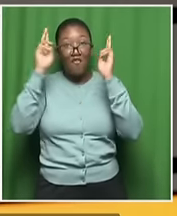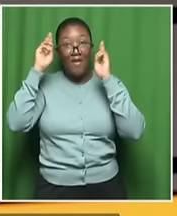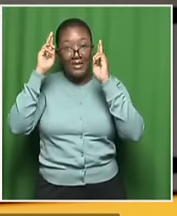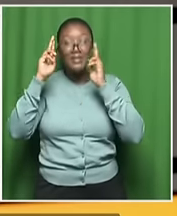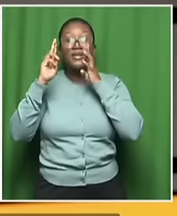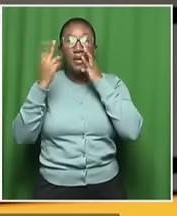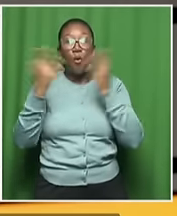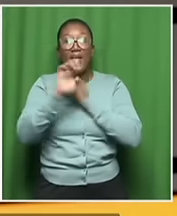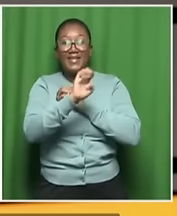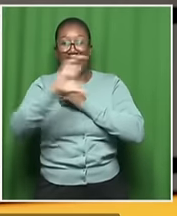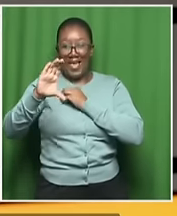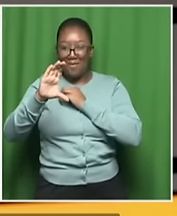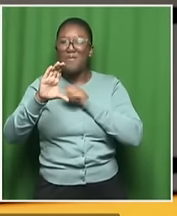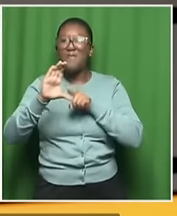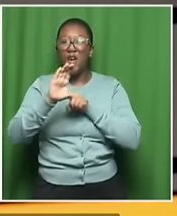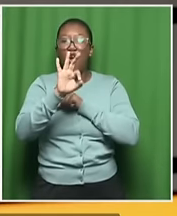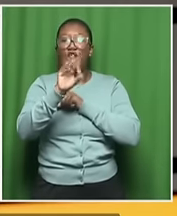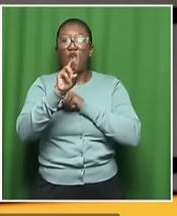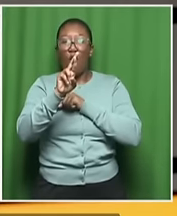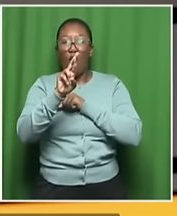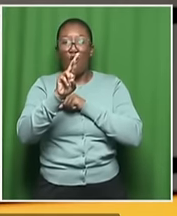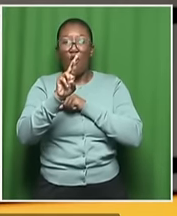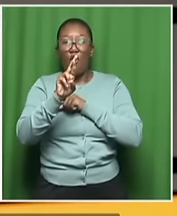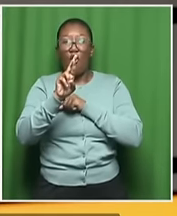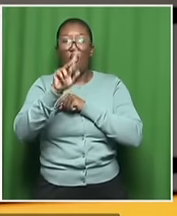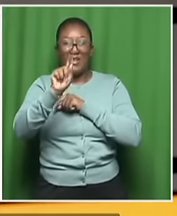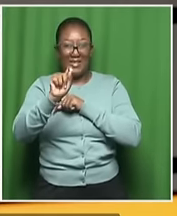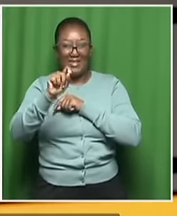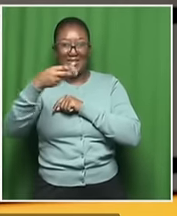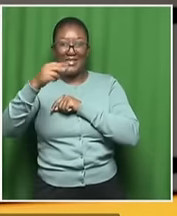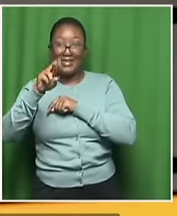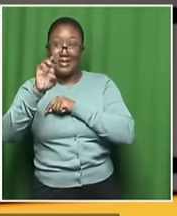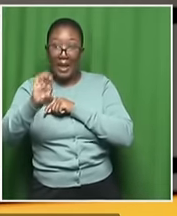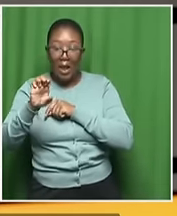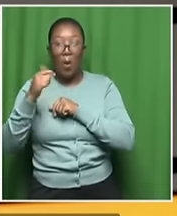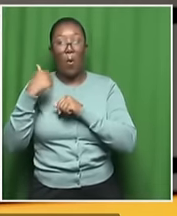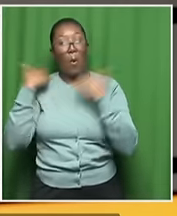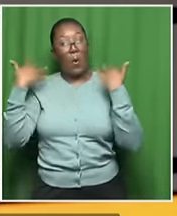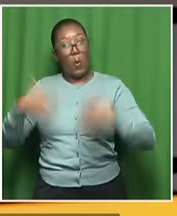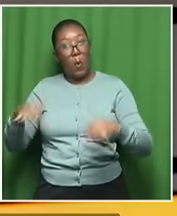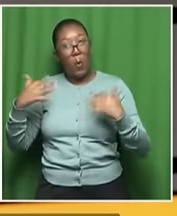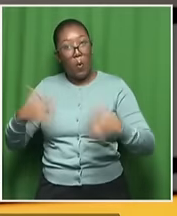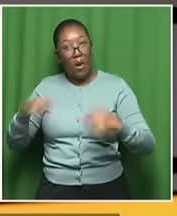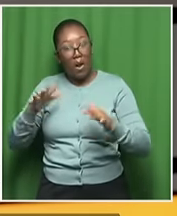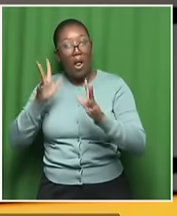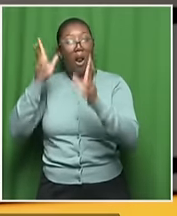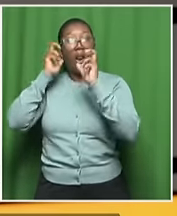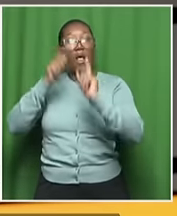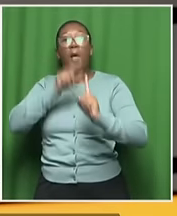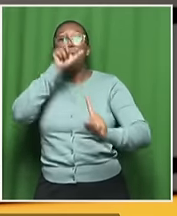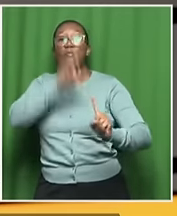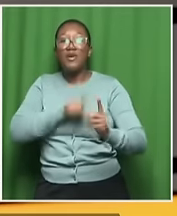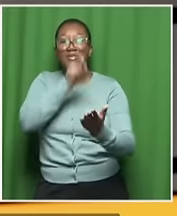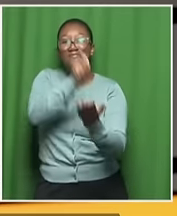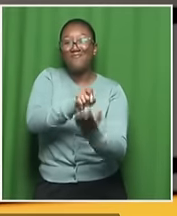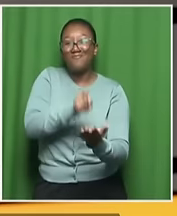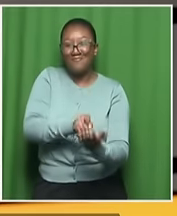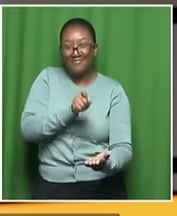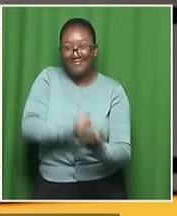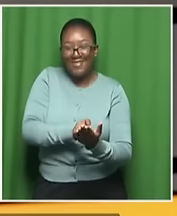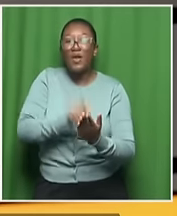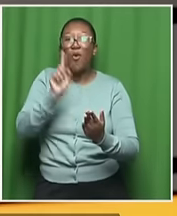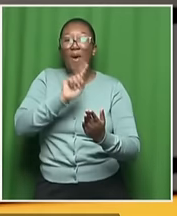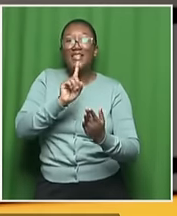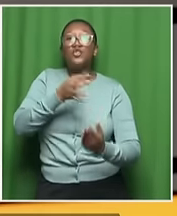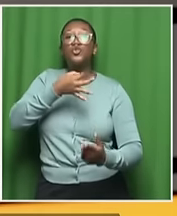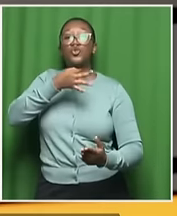Zulu PhD. I was very excited about that, because that's what we want. And yes, we will ensure that we